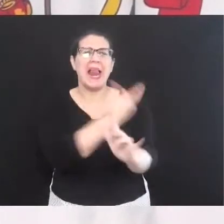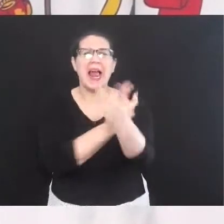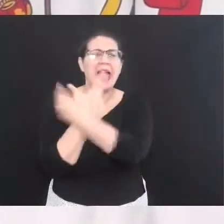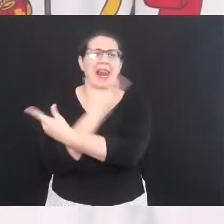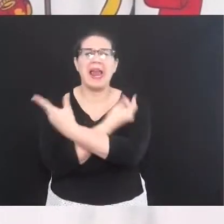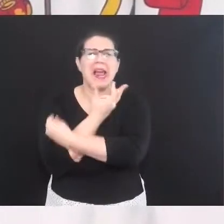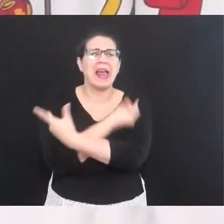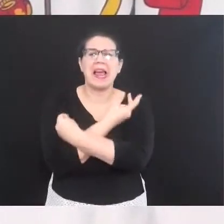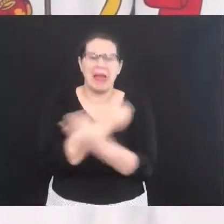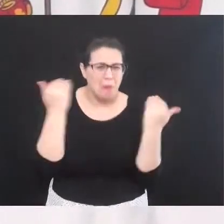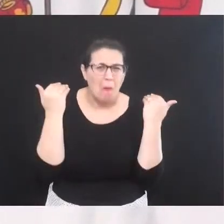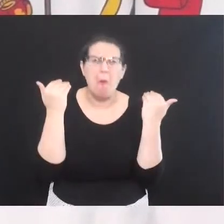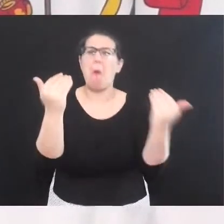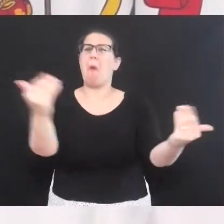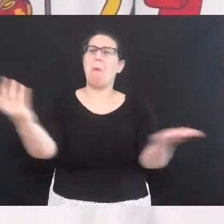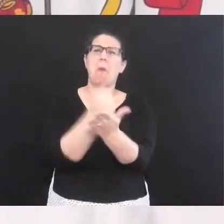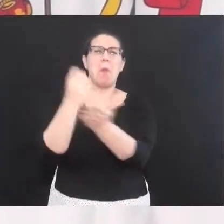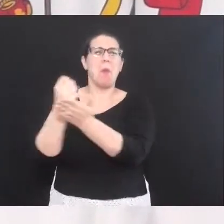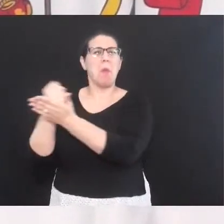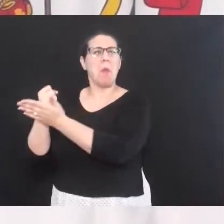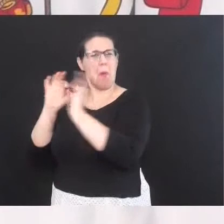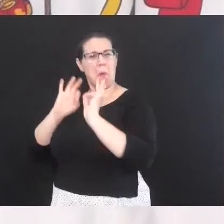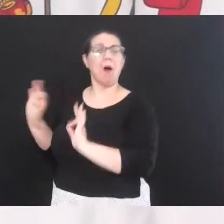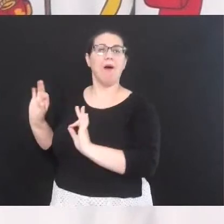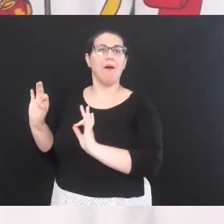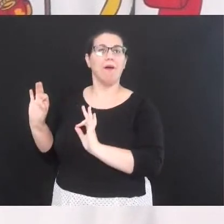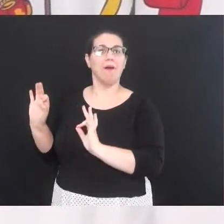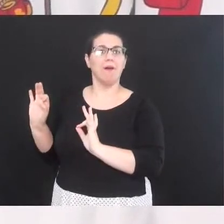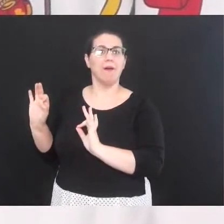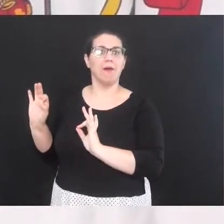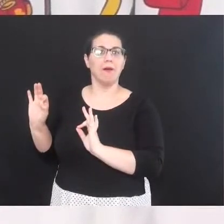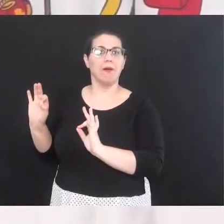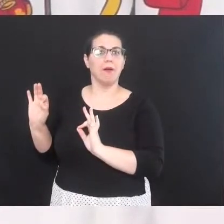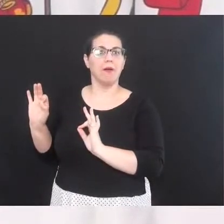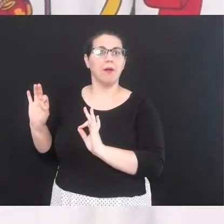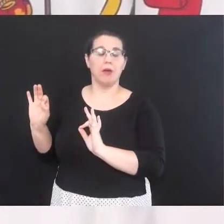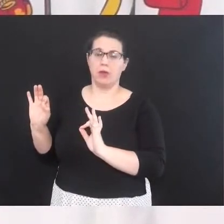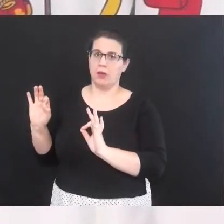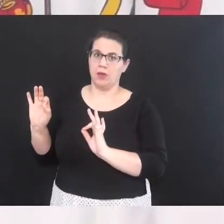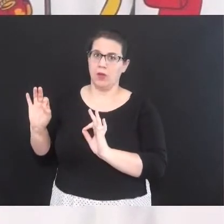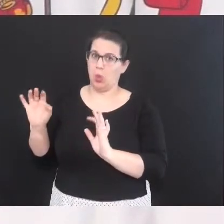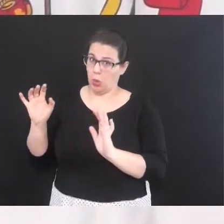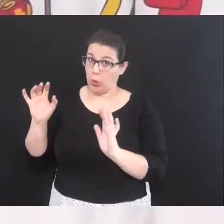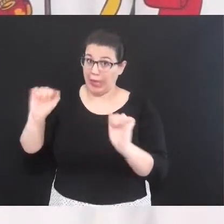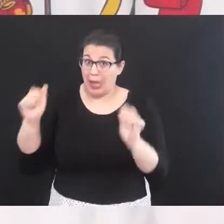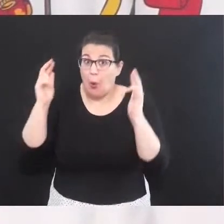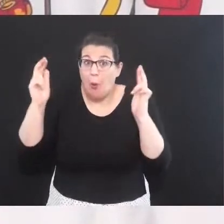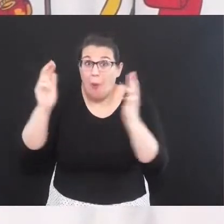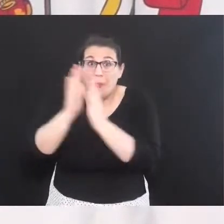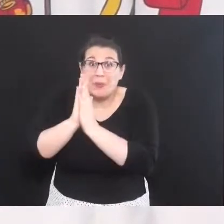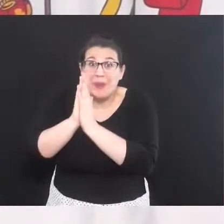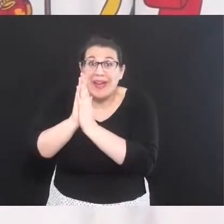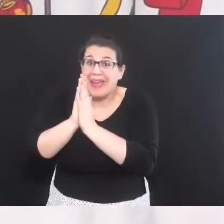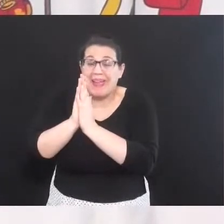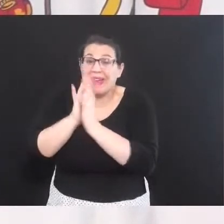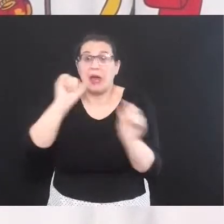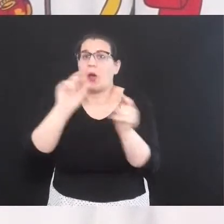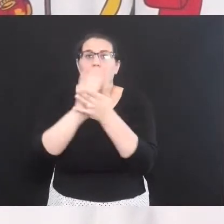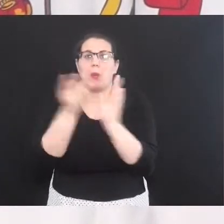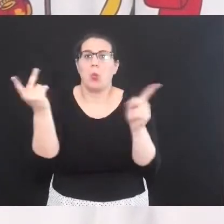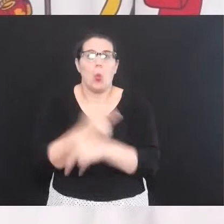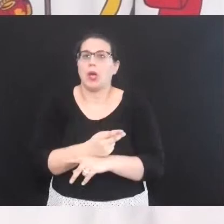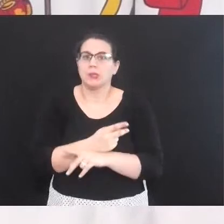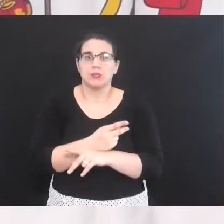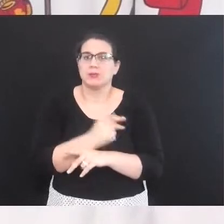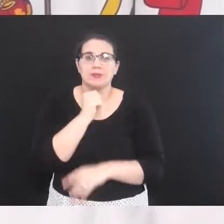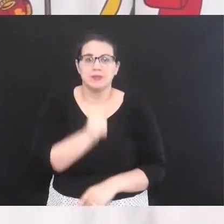get ourselves vaccinated, we hope and pray things aren't going to get worse. But I'm telling you, without